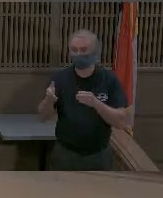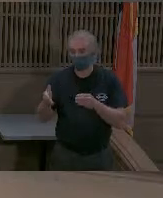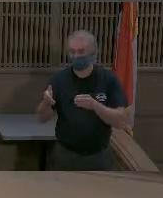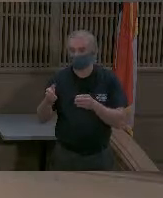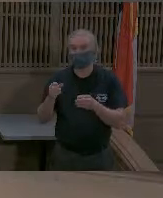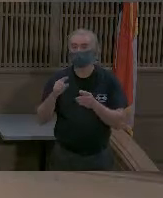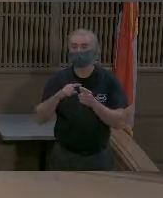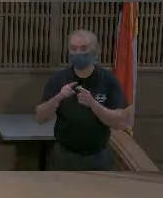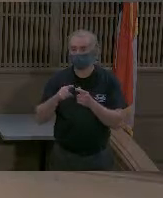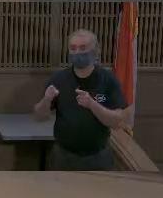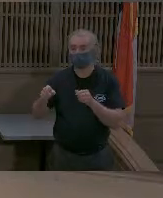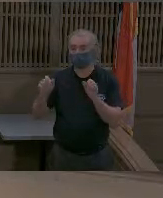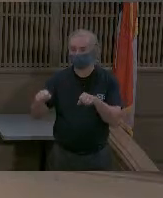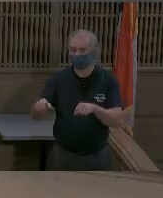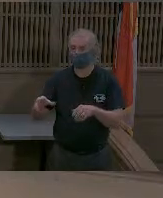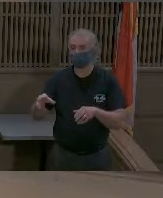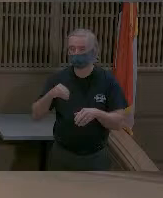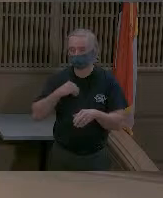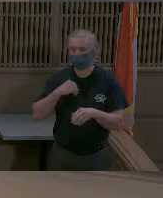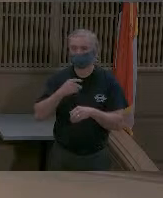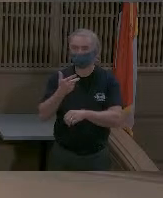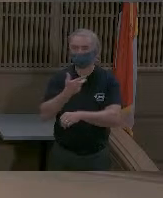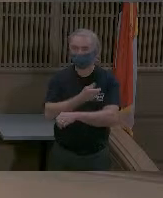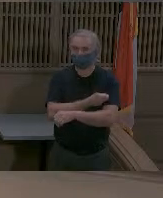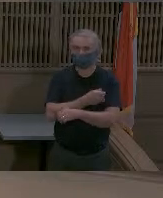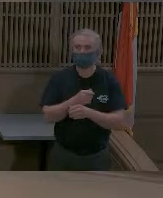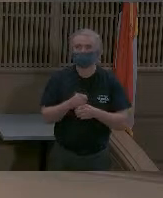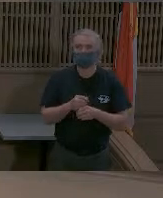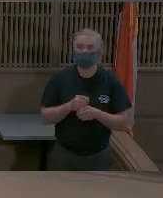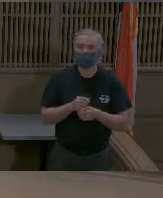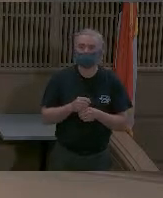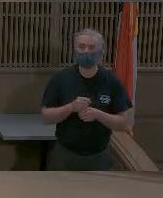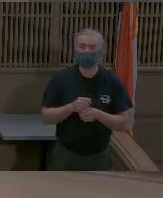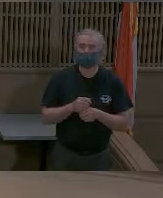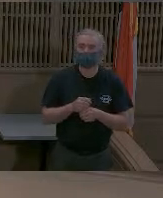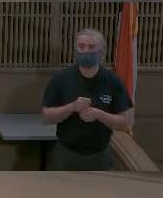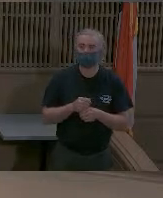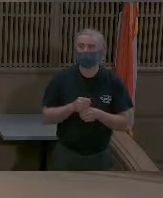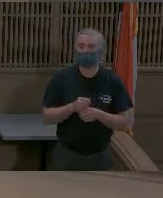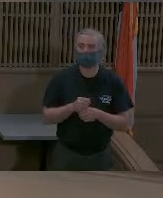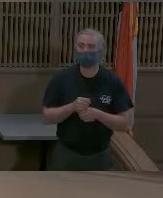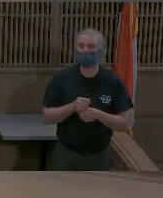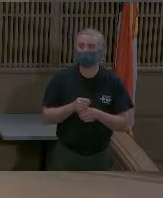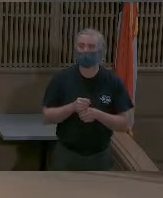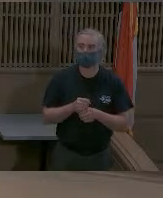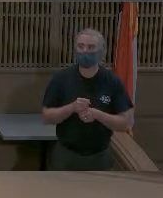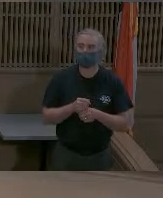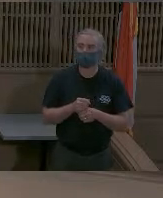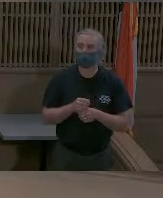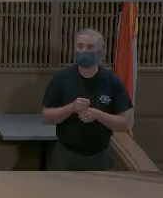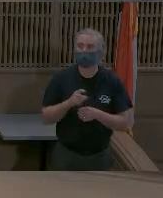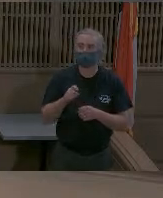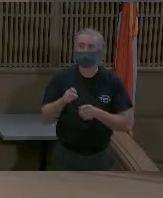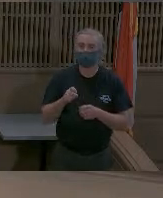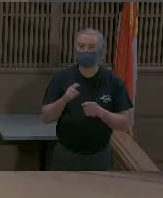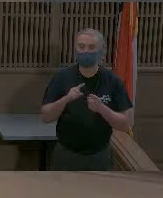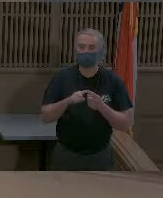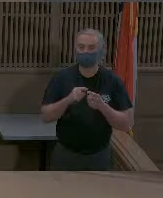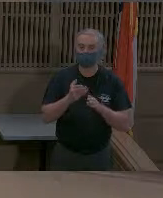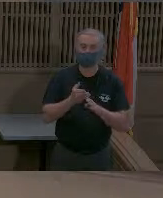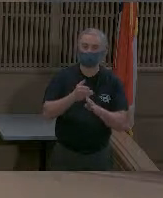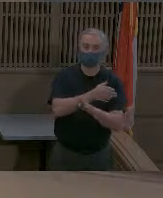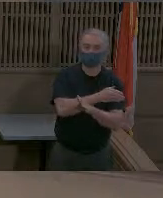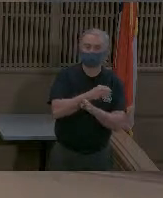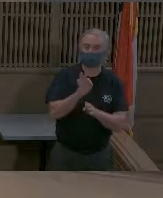over. And by 90 days, you would want to be vaccinated again. So that leaves